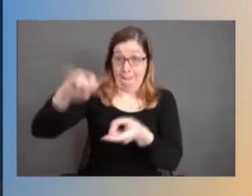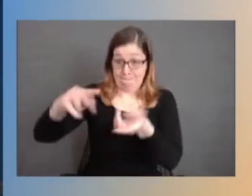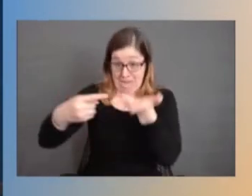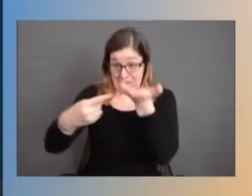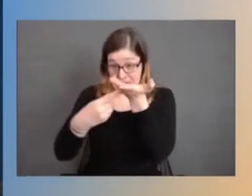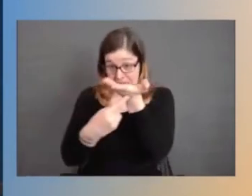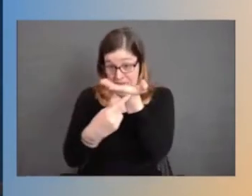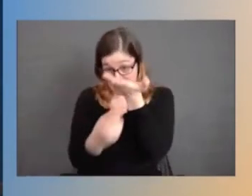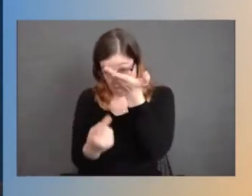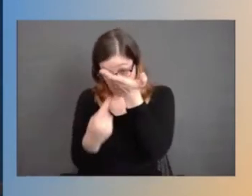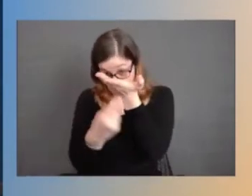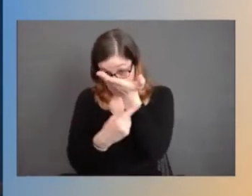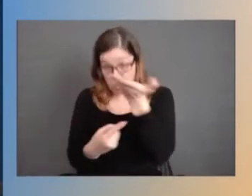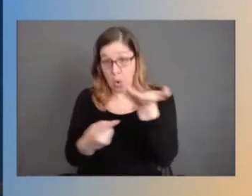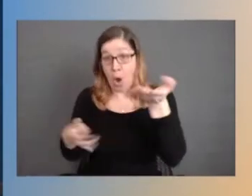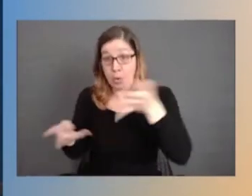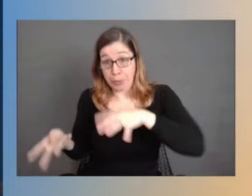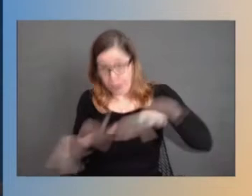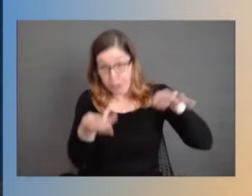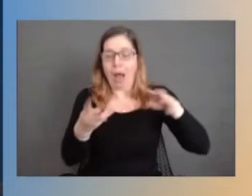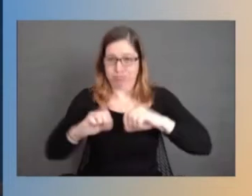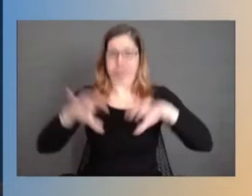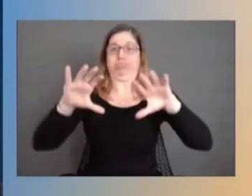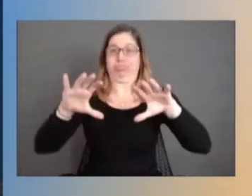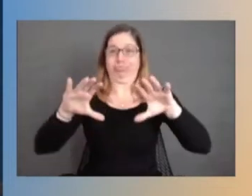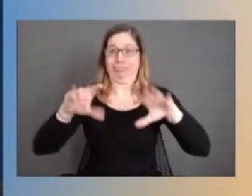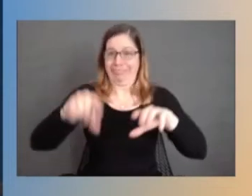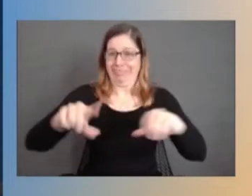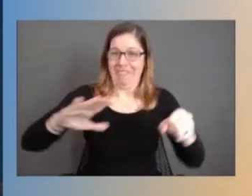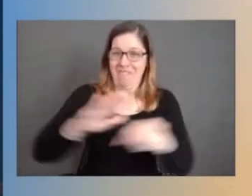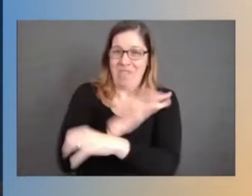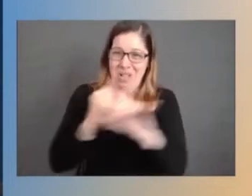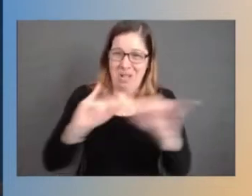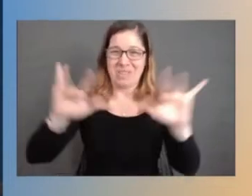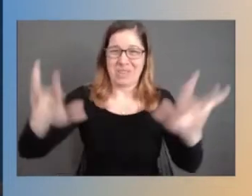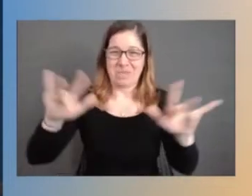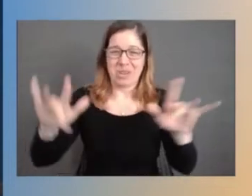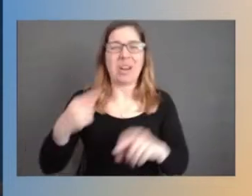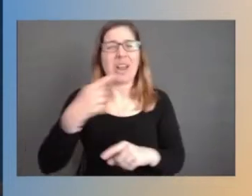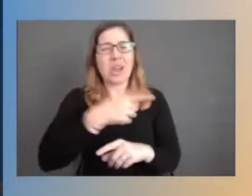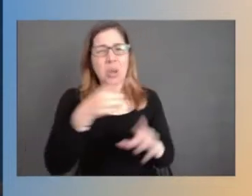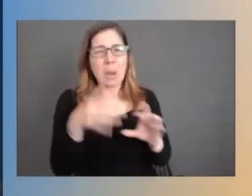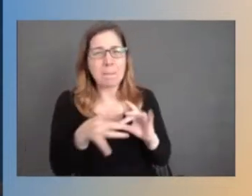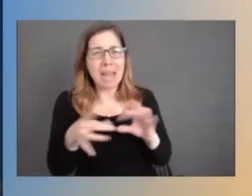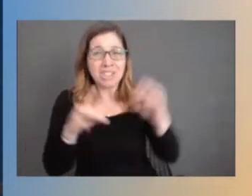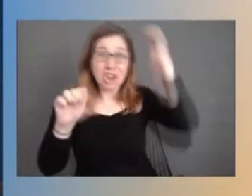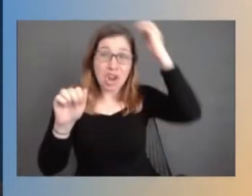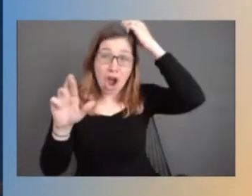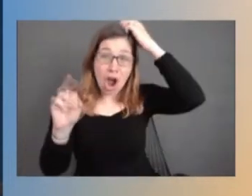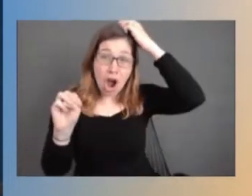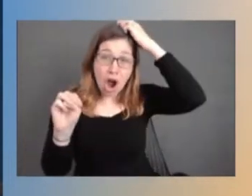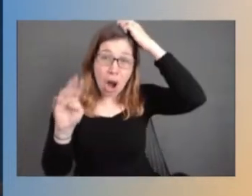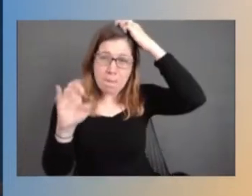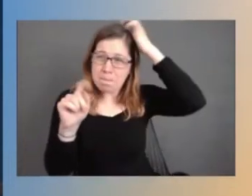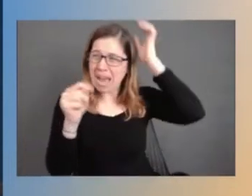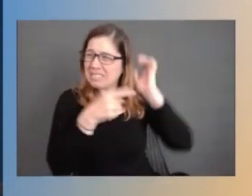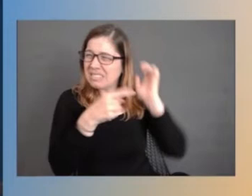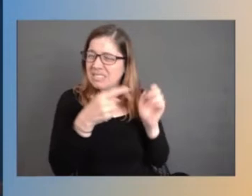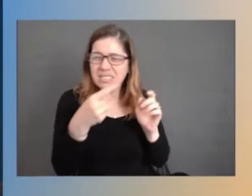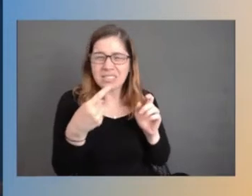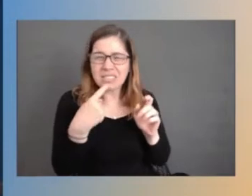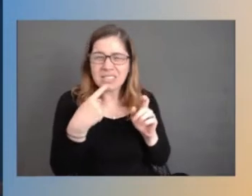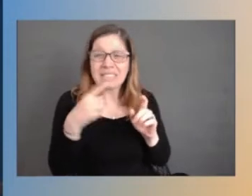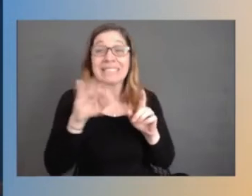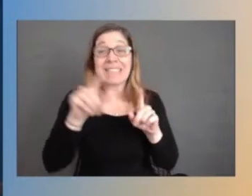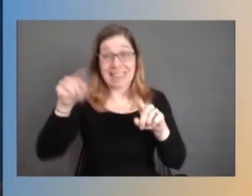a full-blown independent system by itself. All right, now you mentioned ARM. Is this an ARM-based set of systems? Yes, all of these systems